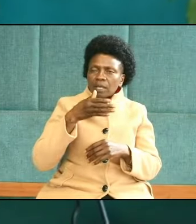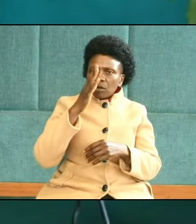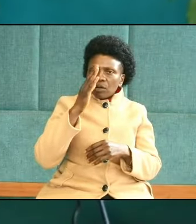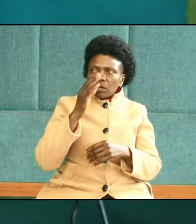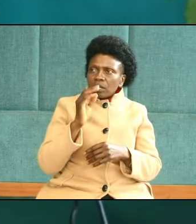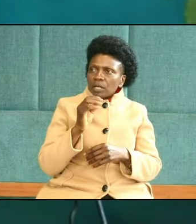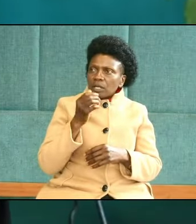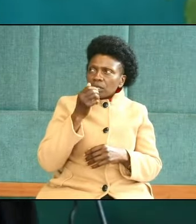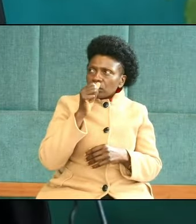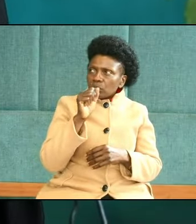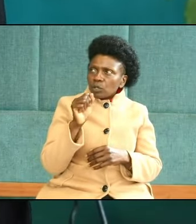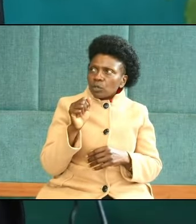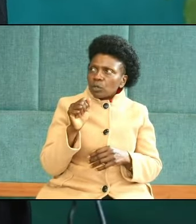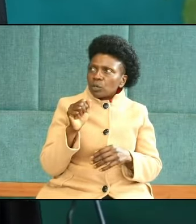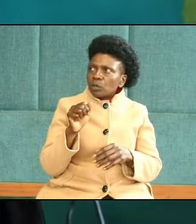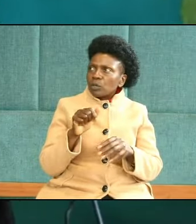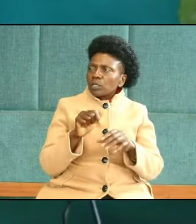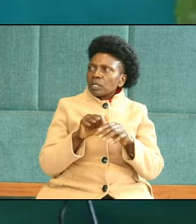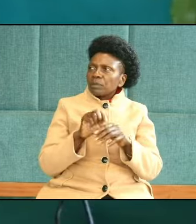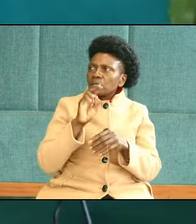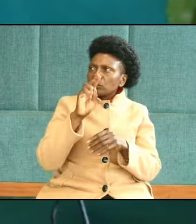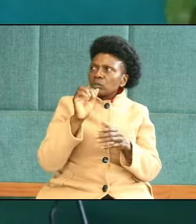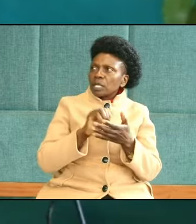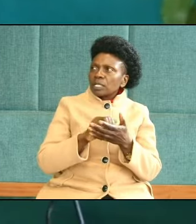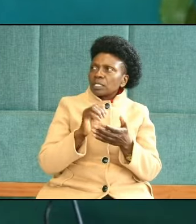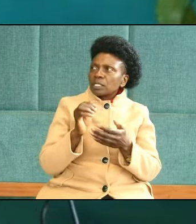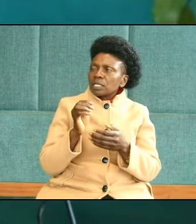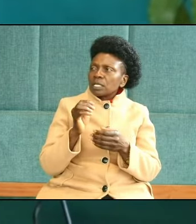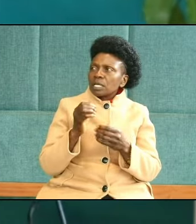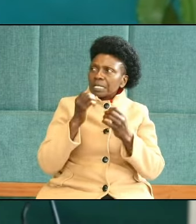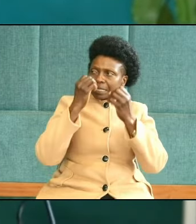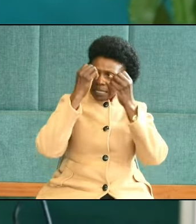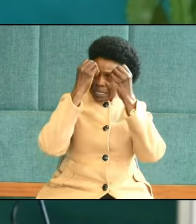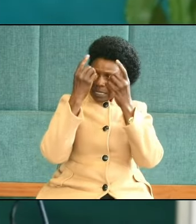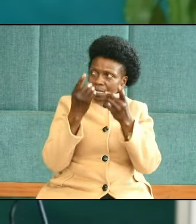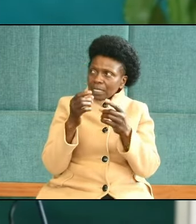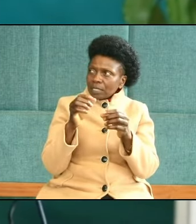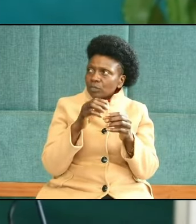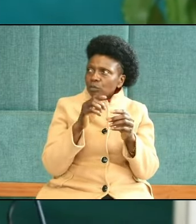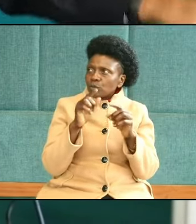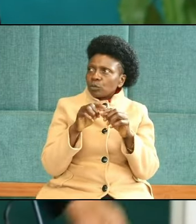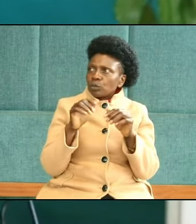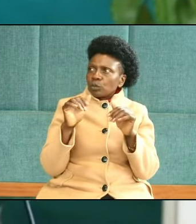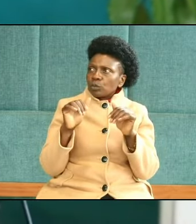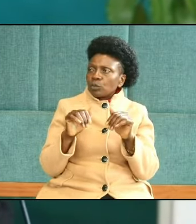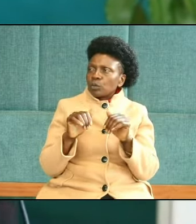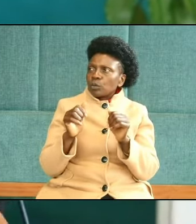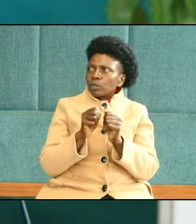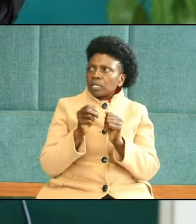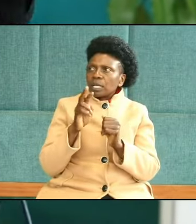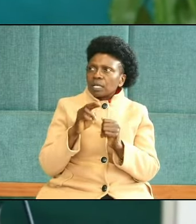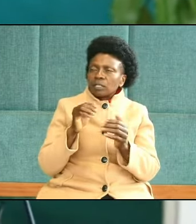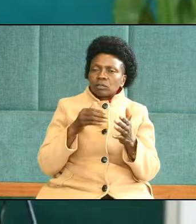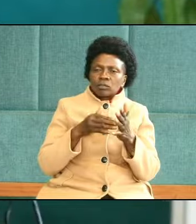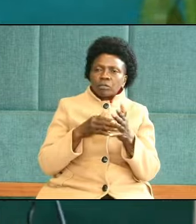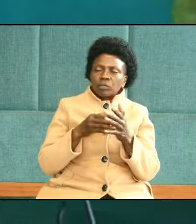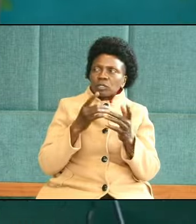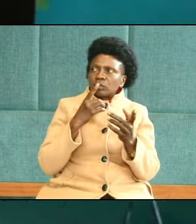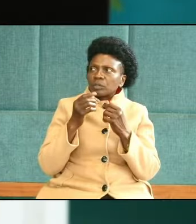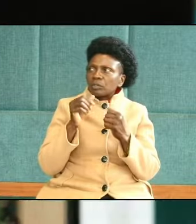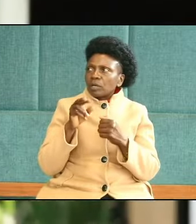so, and when she, Naomi, saw that she, Ruth, was determined to go with her, she stopped speaking to her. And so they